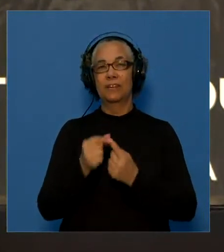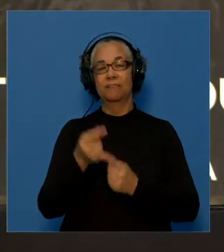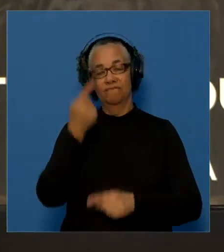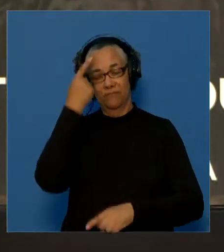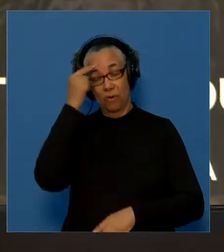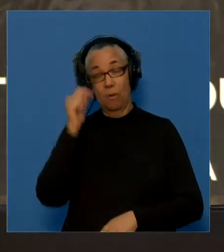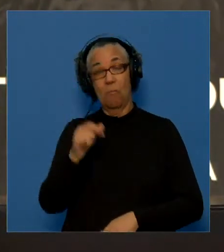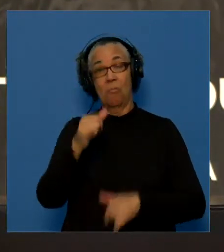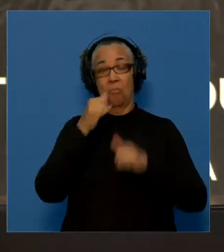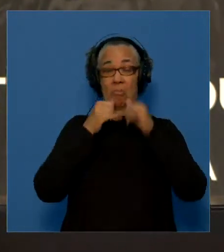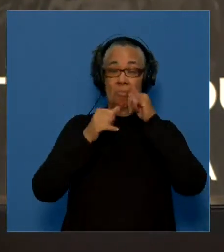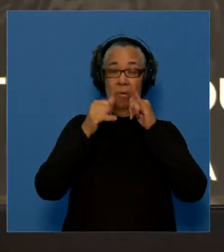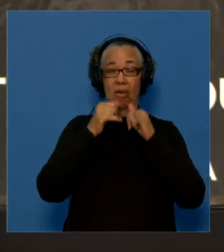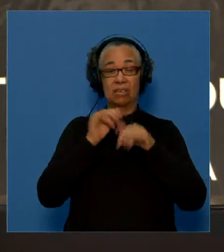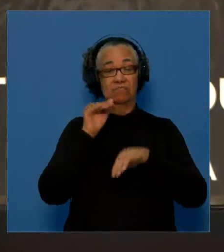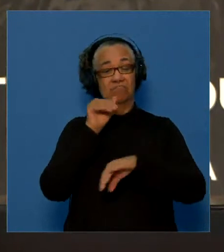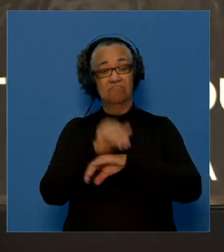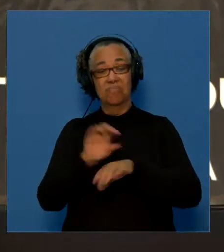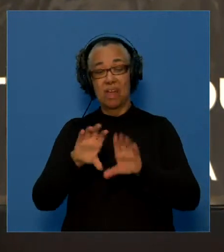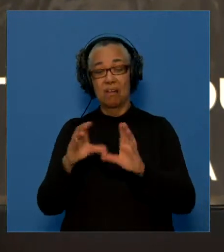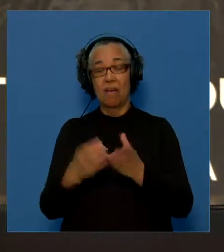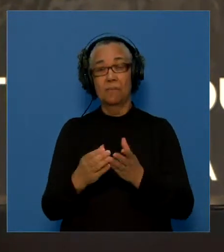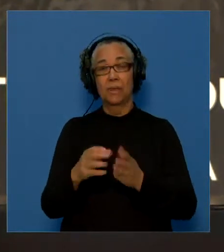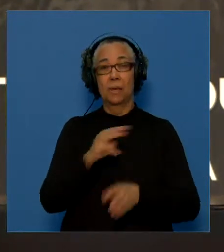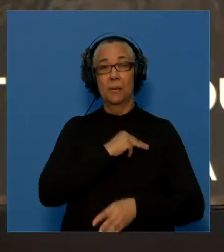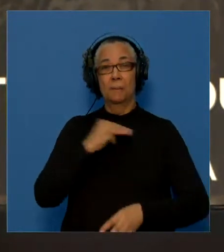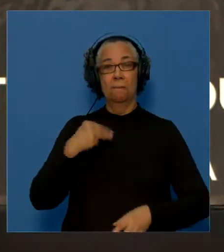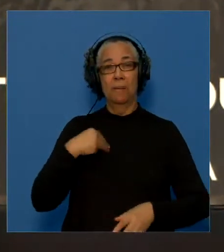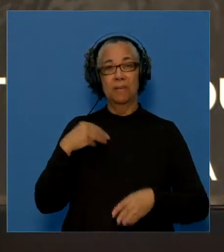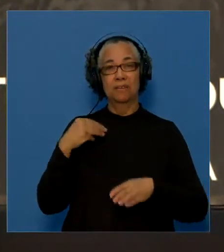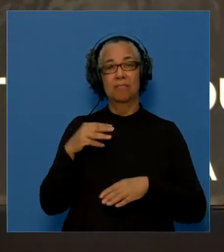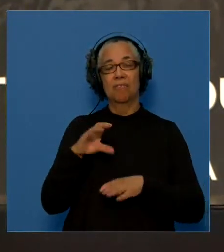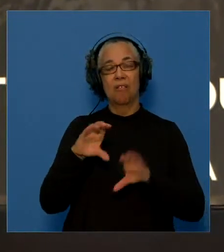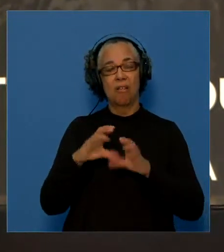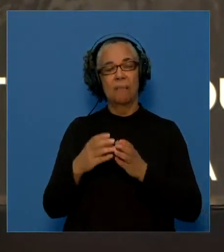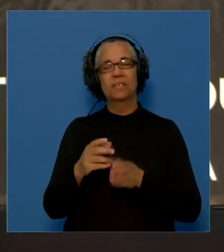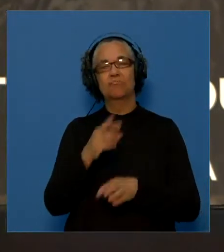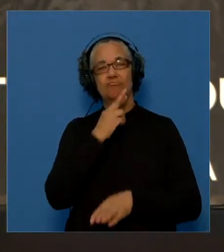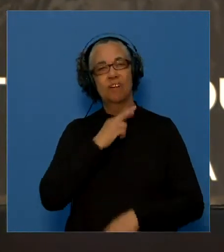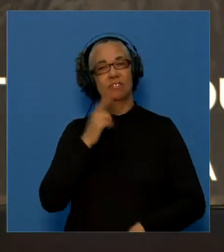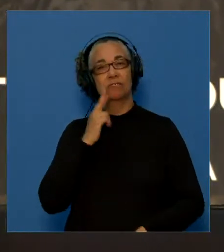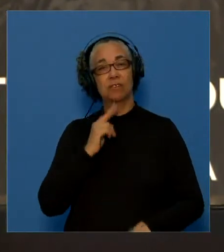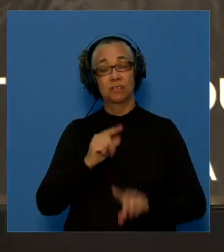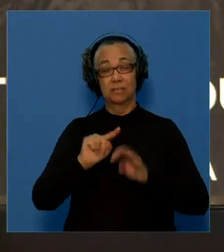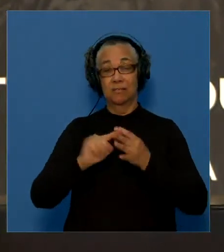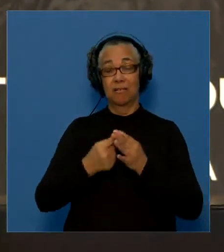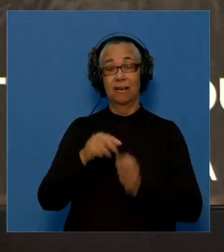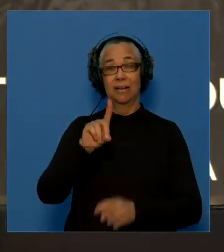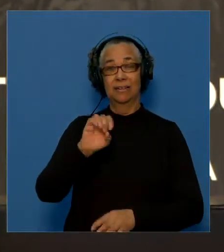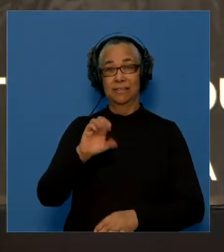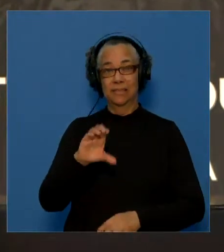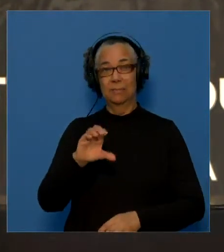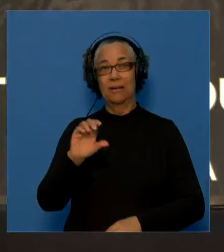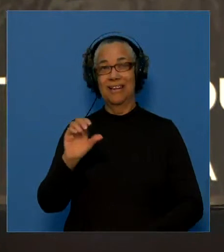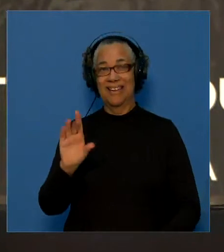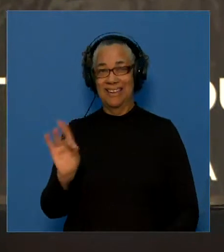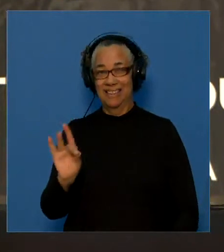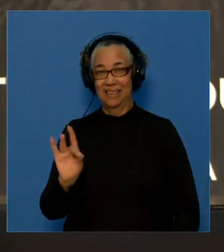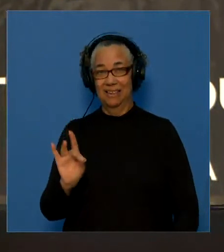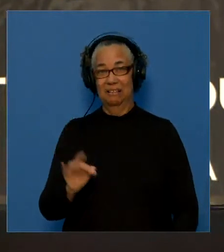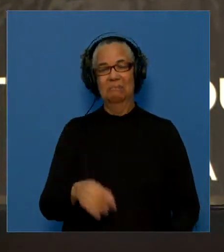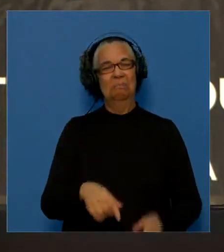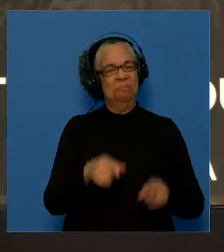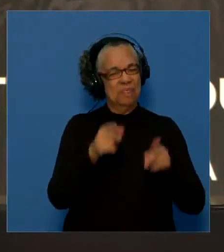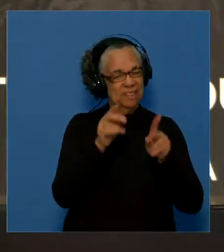bars, nightclubs, members clubs, and restaurants as of December 8th. The relief will be granted on a case-by-case basis,